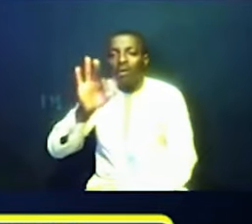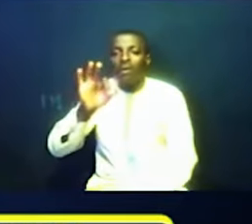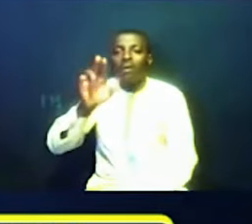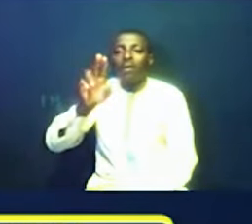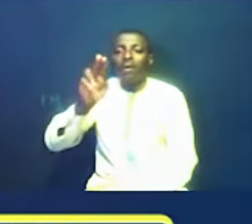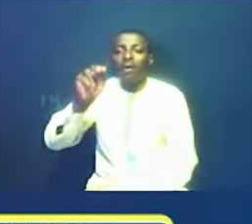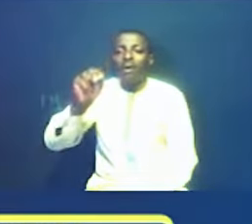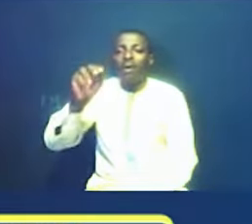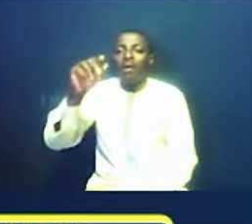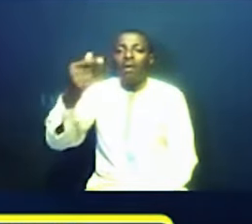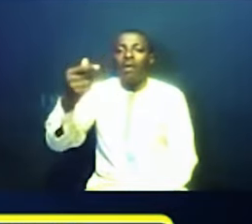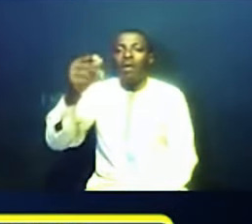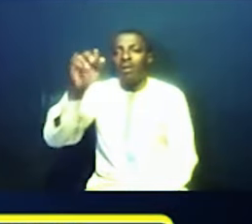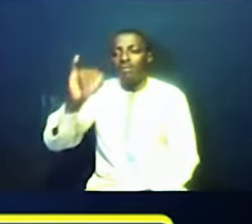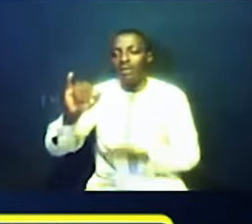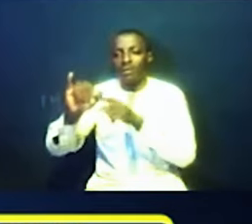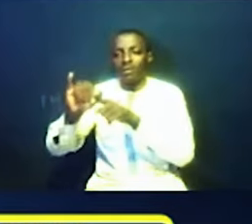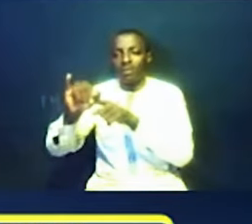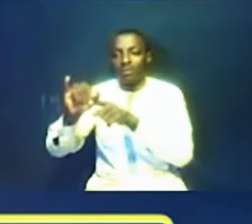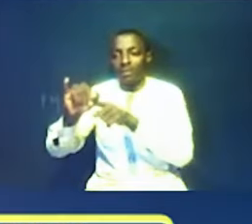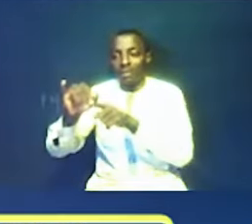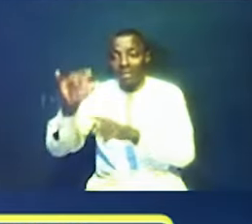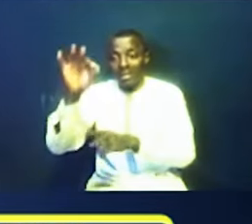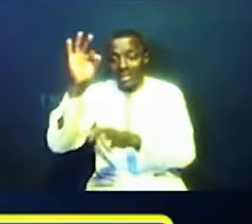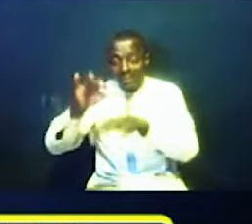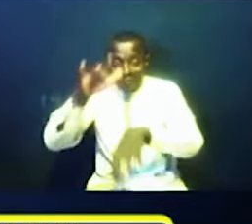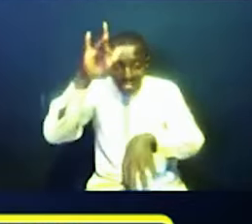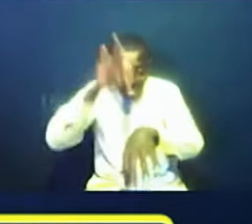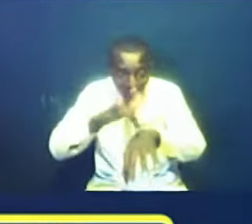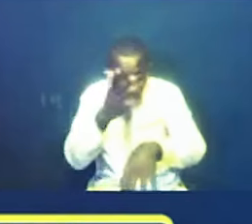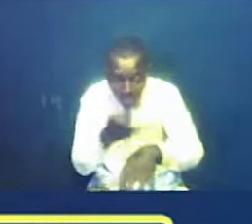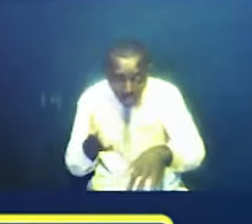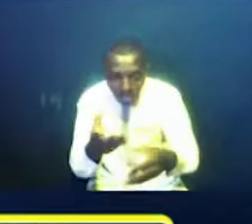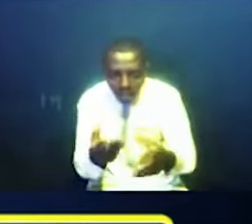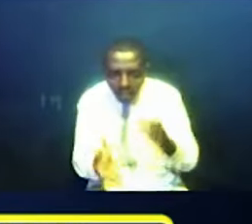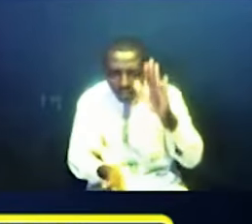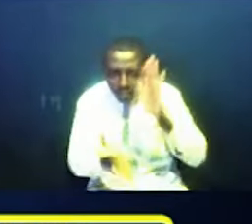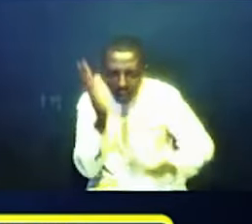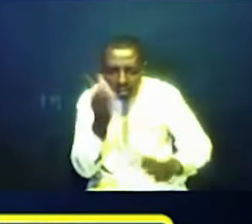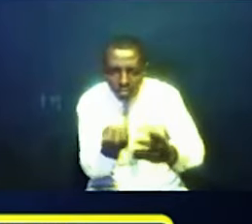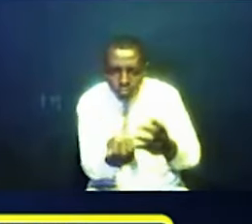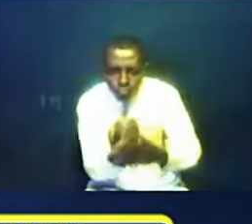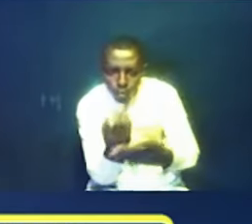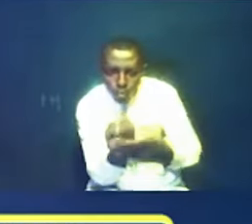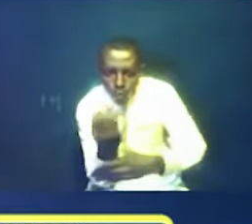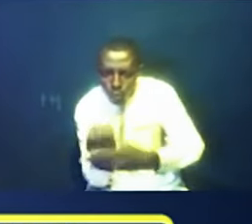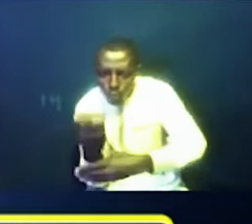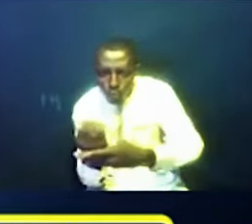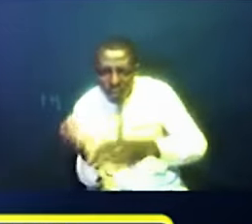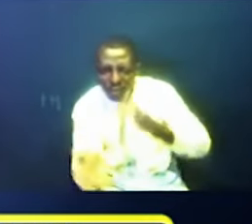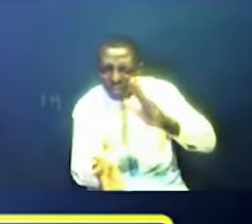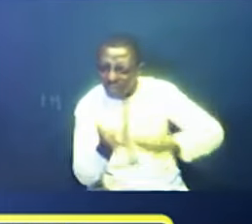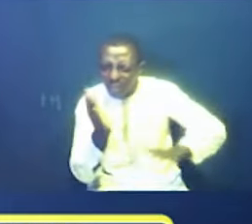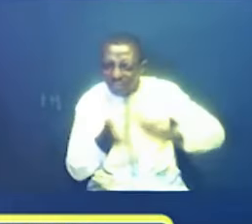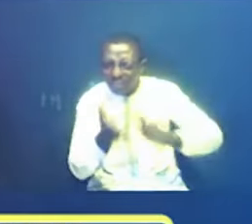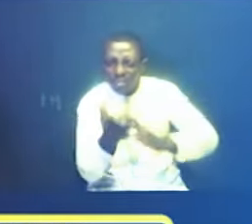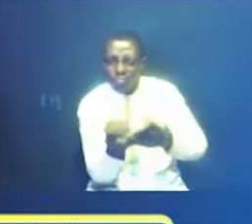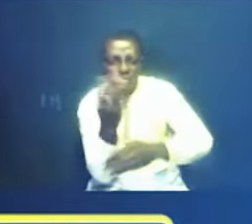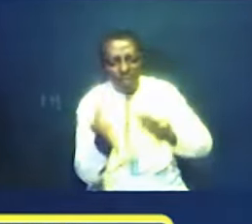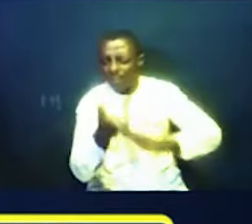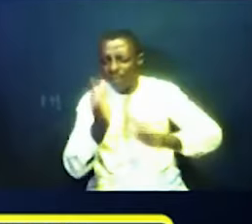emma odewonka bribi ho a otumi nyini ententem anama de no yakese ye. They reproduce by fissing.